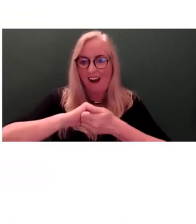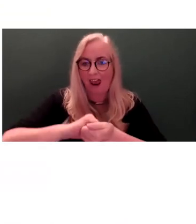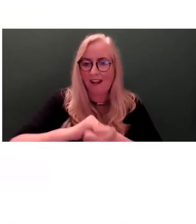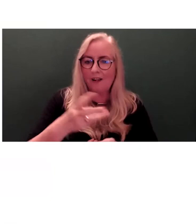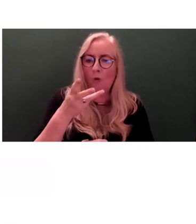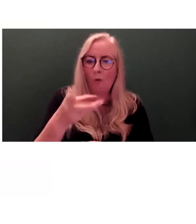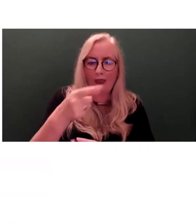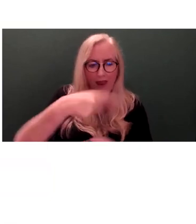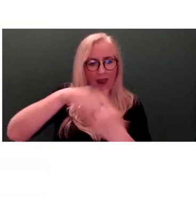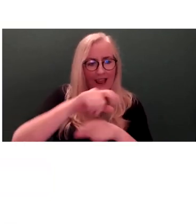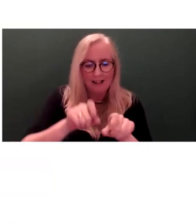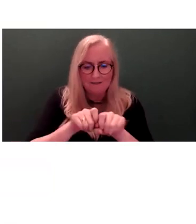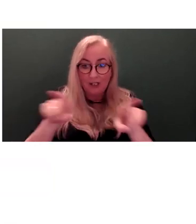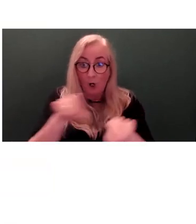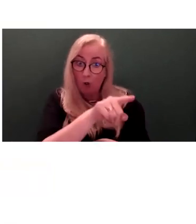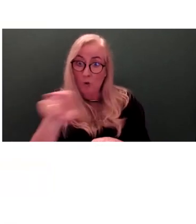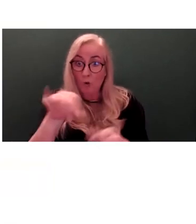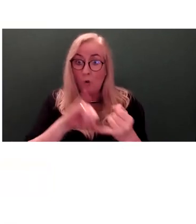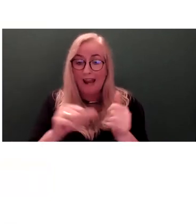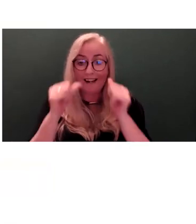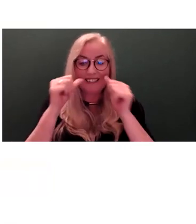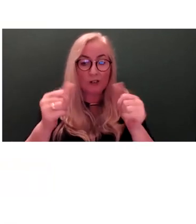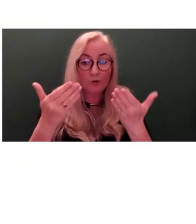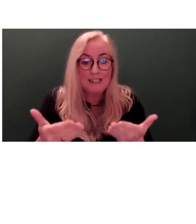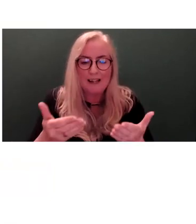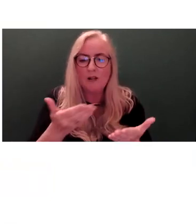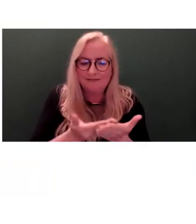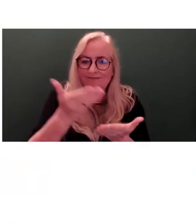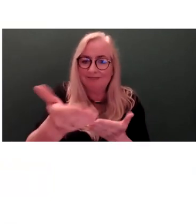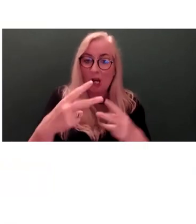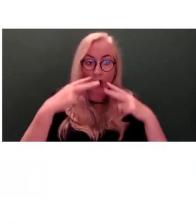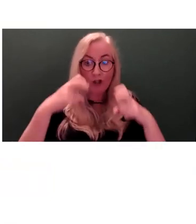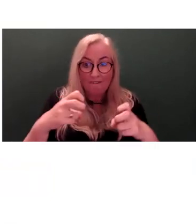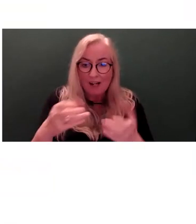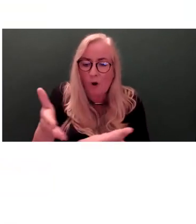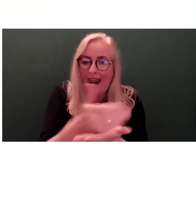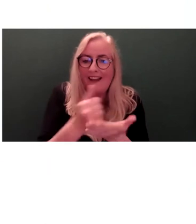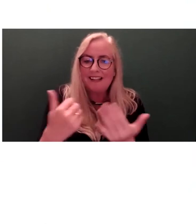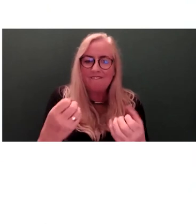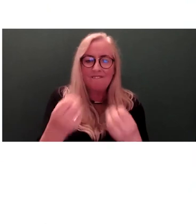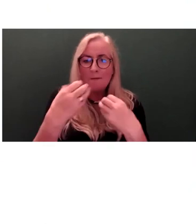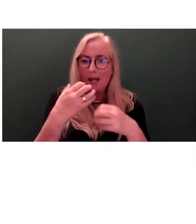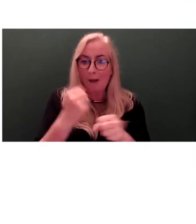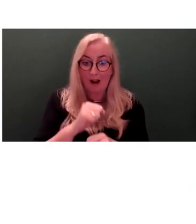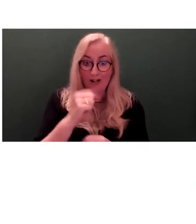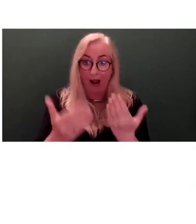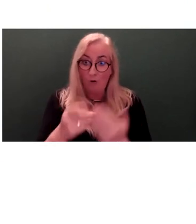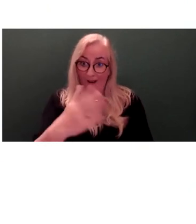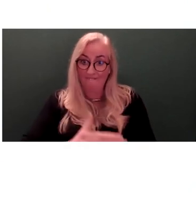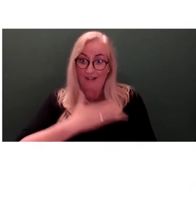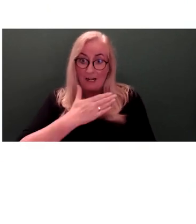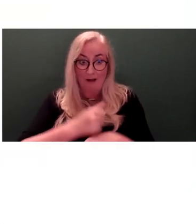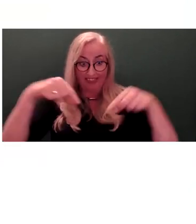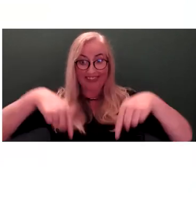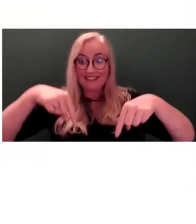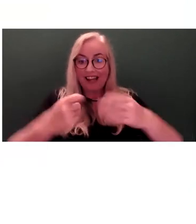issue everybody who attended today a survey to collate feedback on how you felt the event went from your point of view. And we